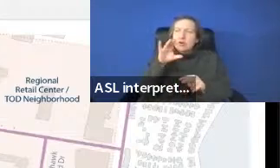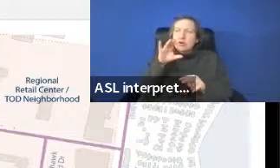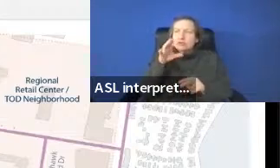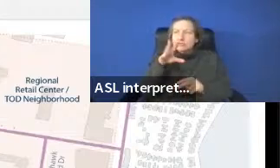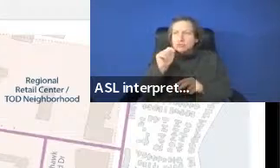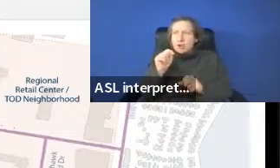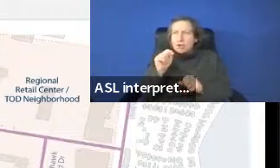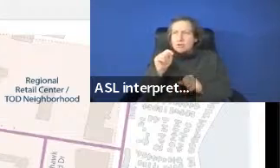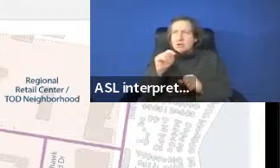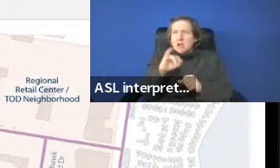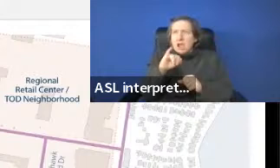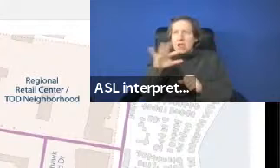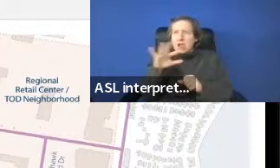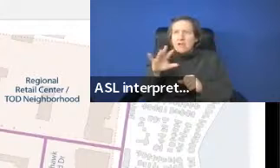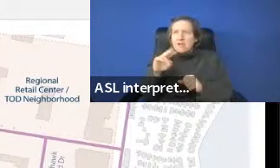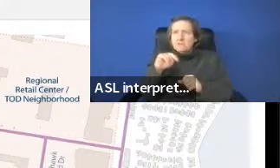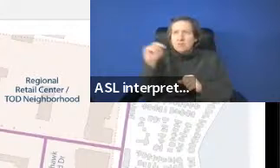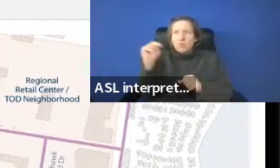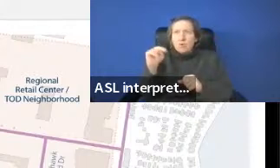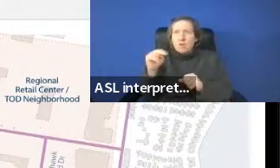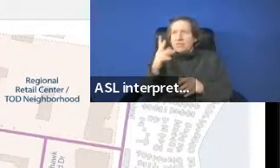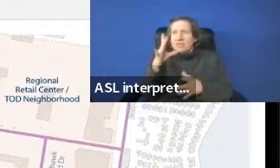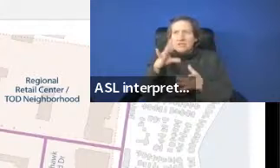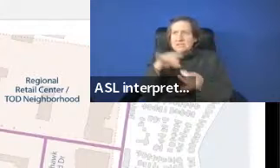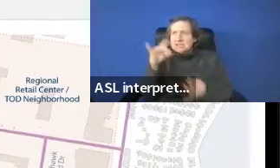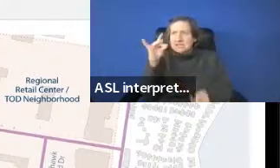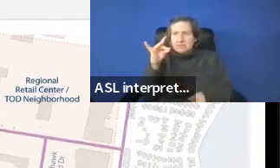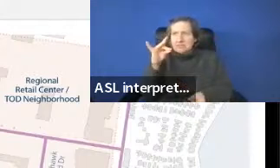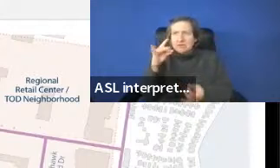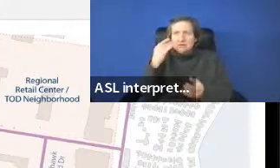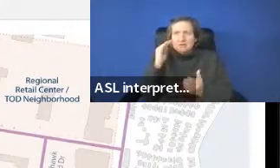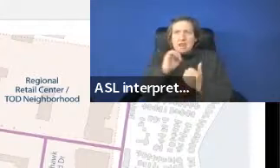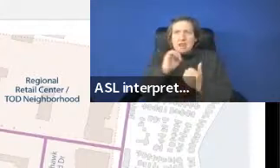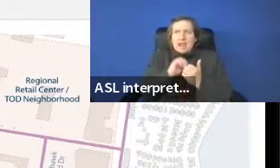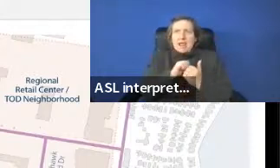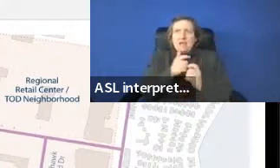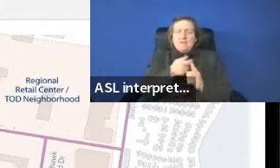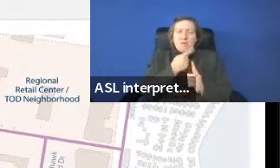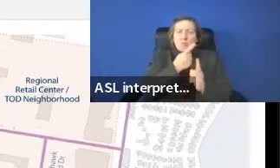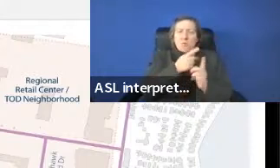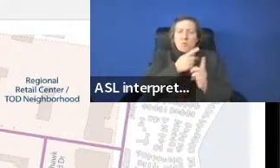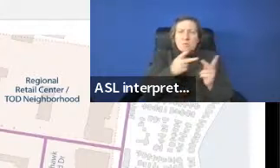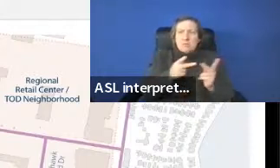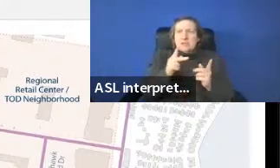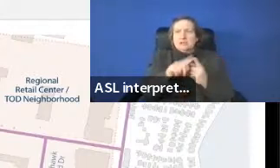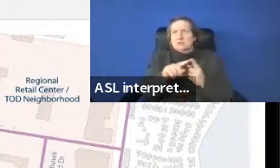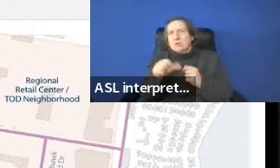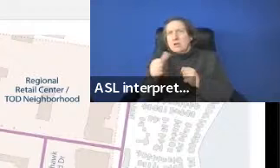suddenly I-5 North just disappears and you don't know how you're getting from one spot to another.